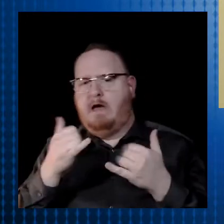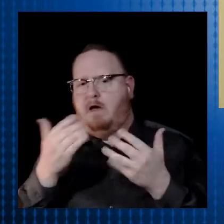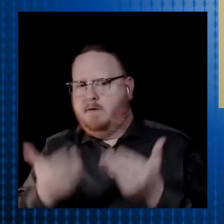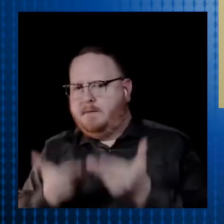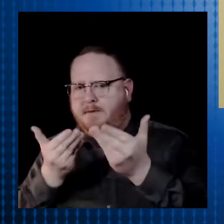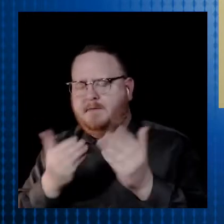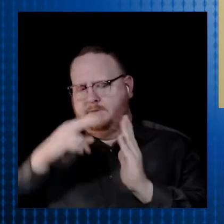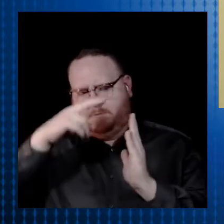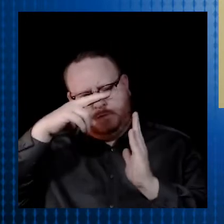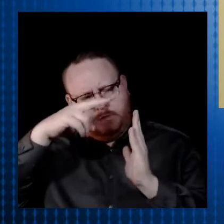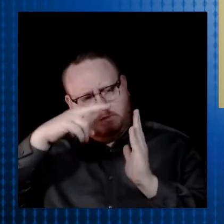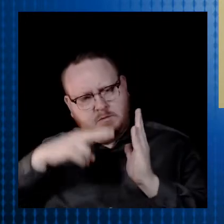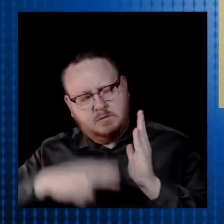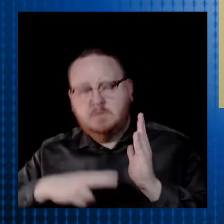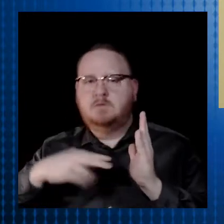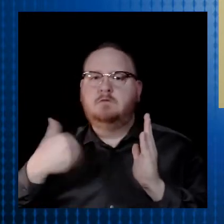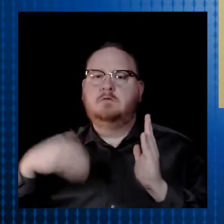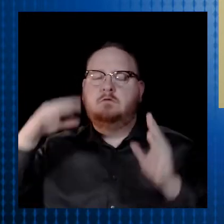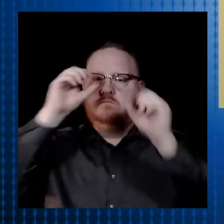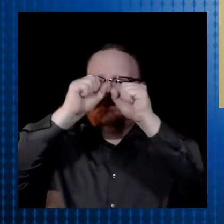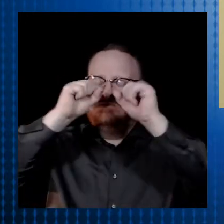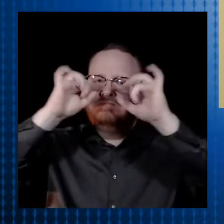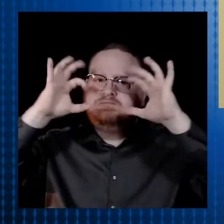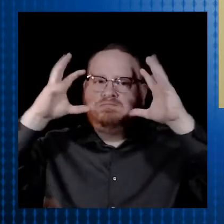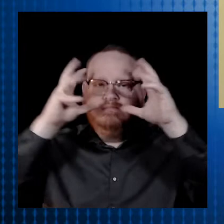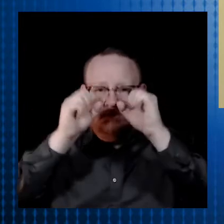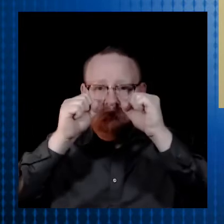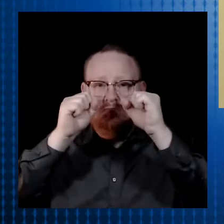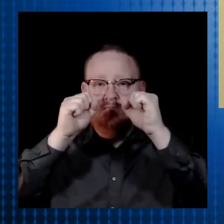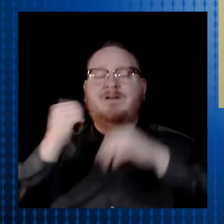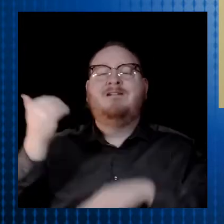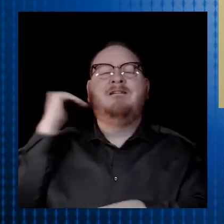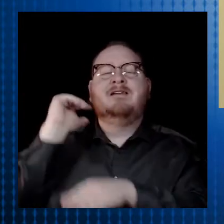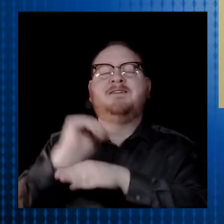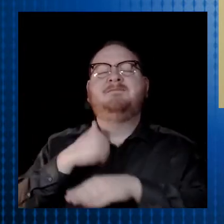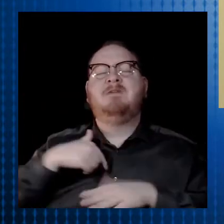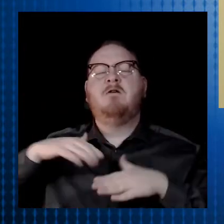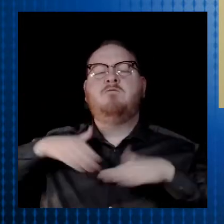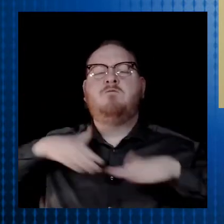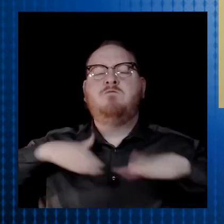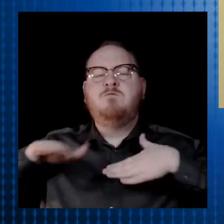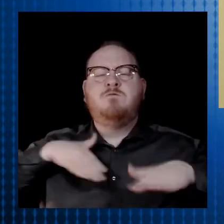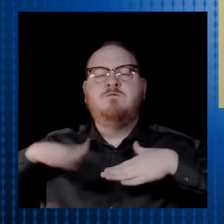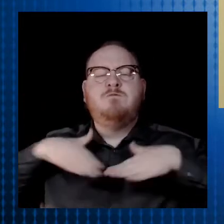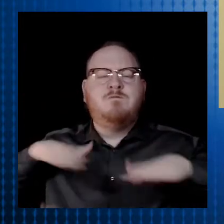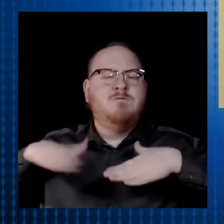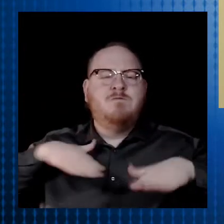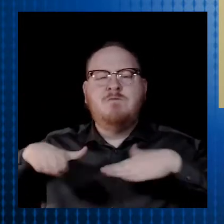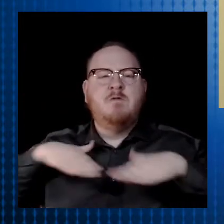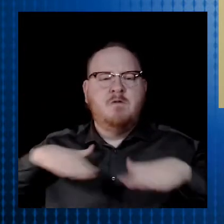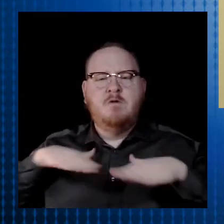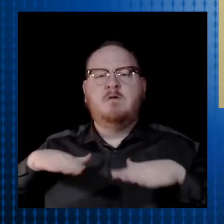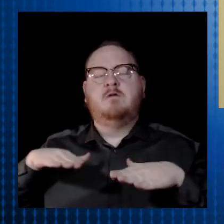blew us away. And as I was doing my power walk last night, and this may surprise you, I was thinking